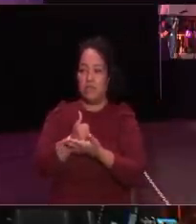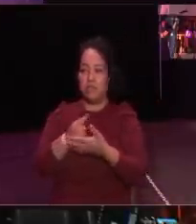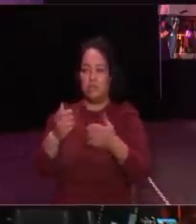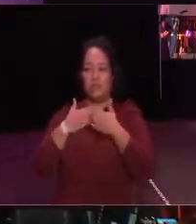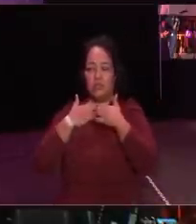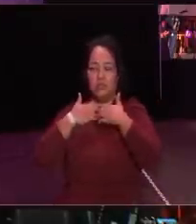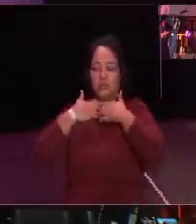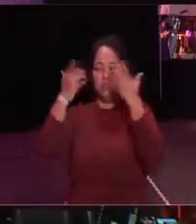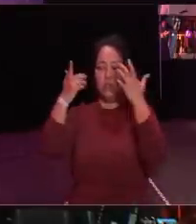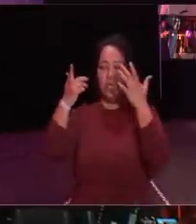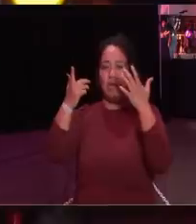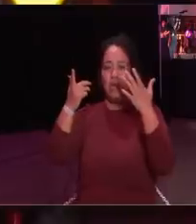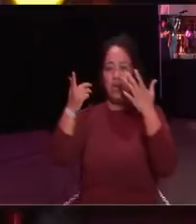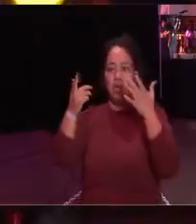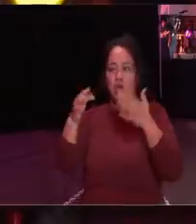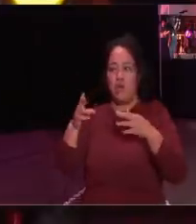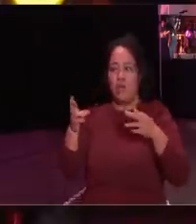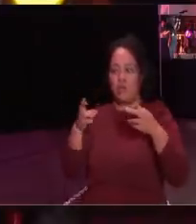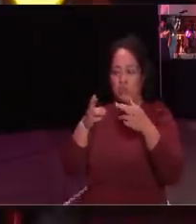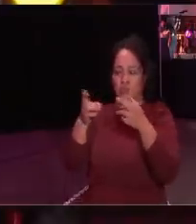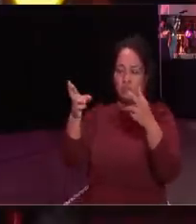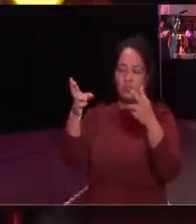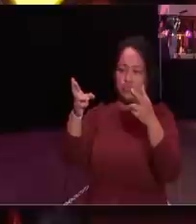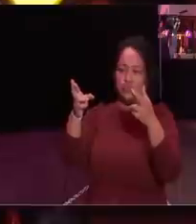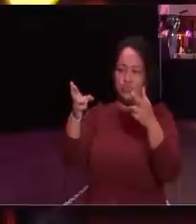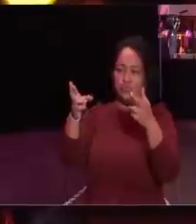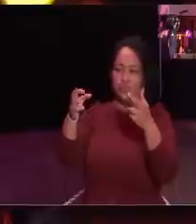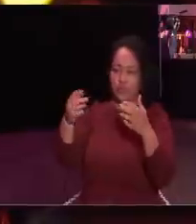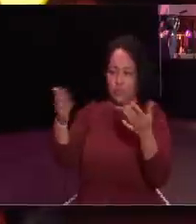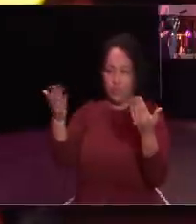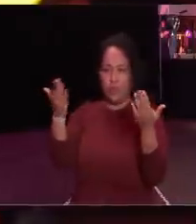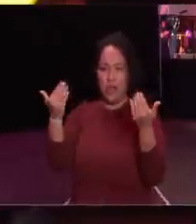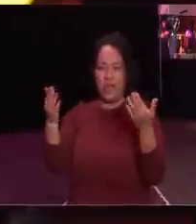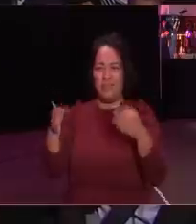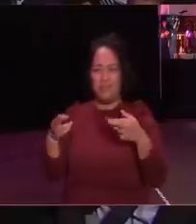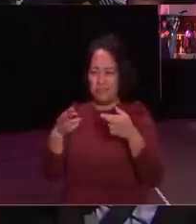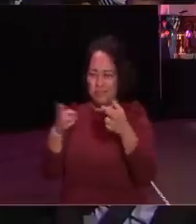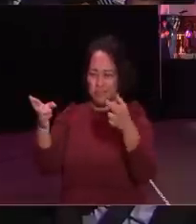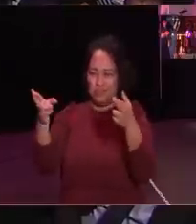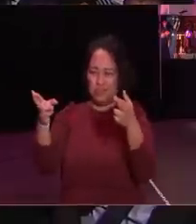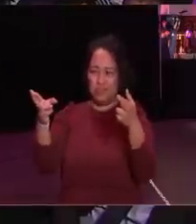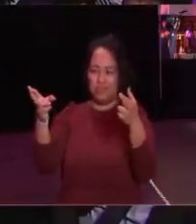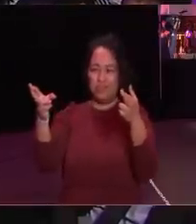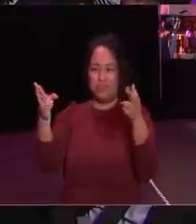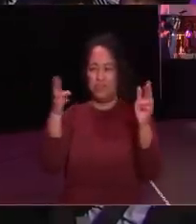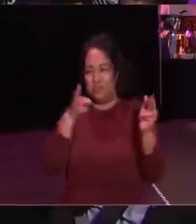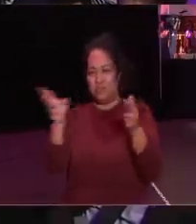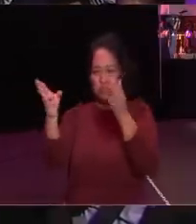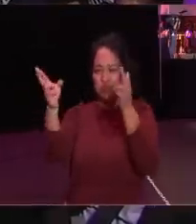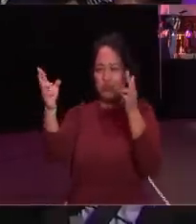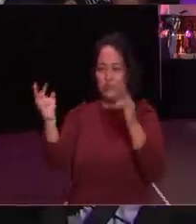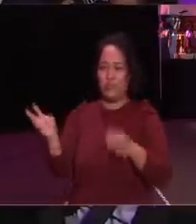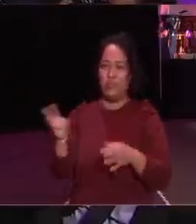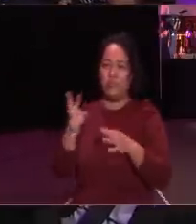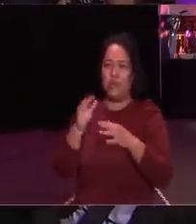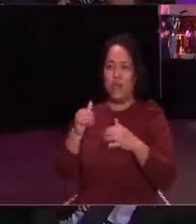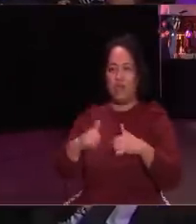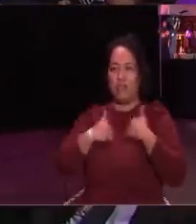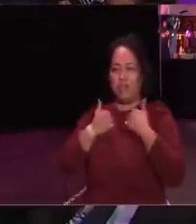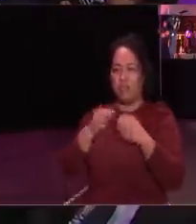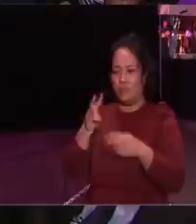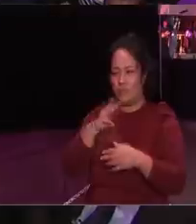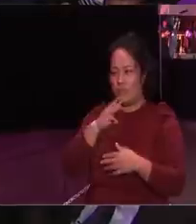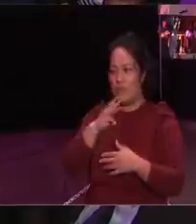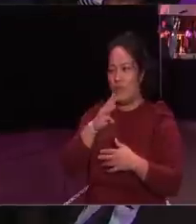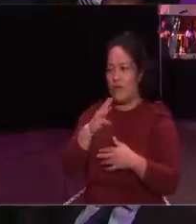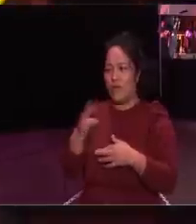Someone shout it with me. Ríos, rivers. Come on, say it. Dígalo. Ríos, rivers, ríos de agua viva, rivers of living